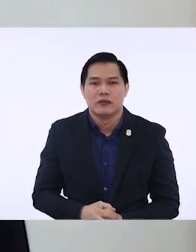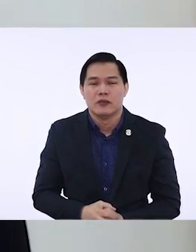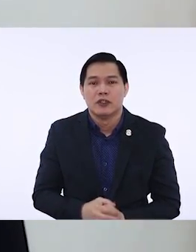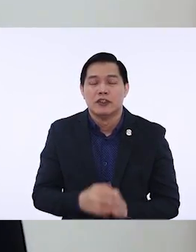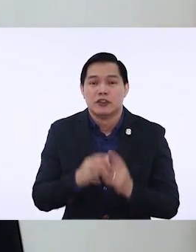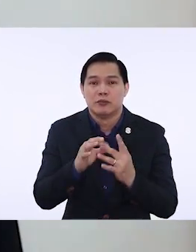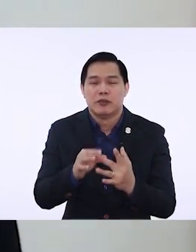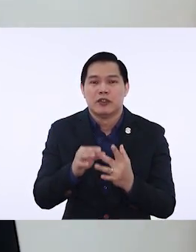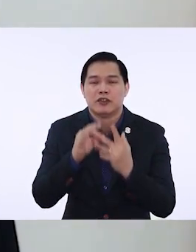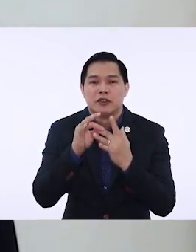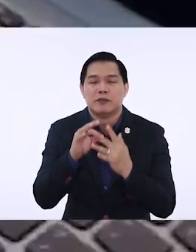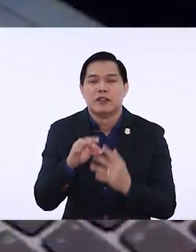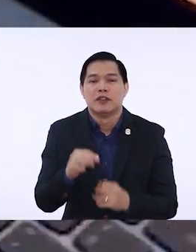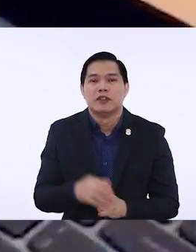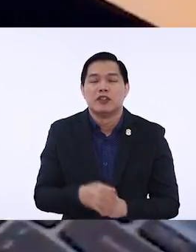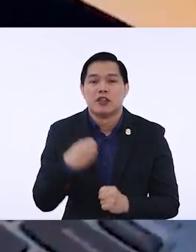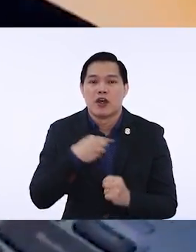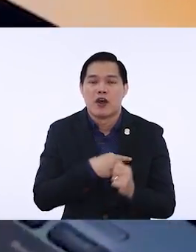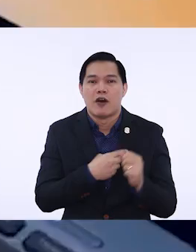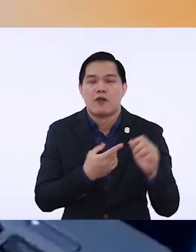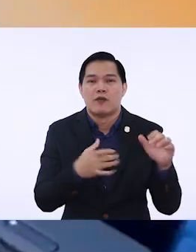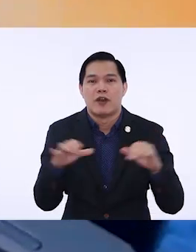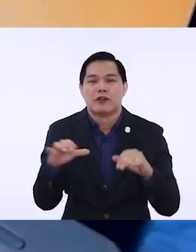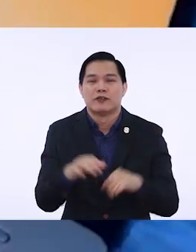through our actions.